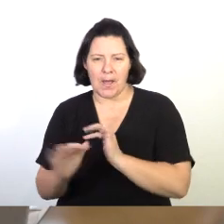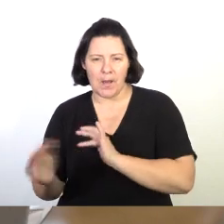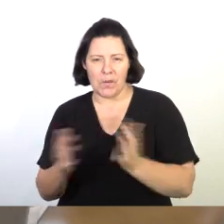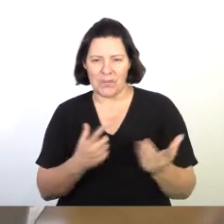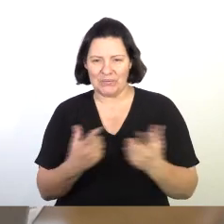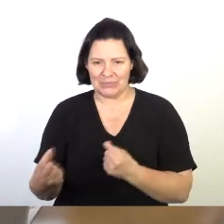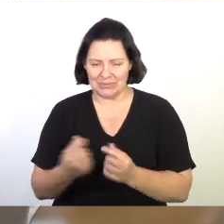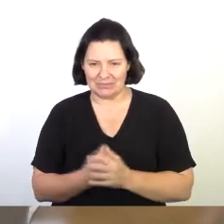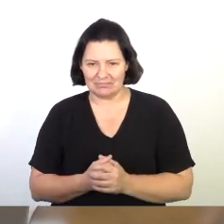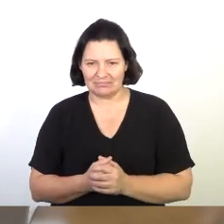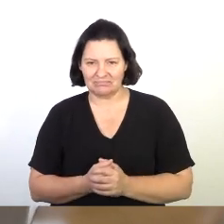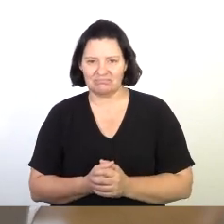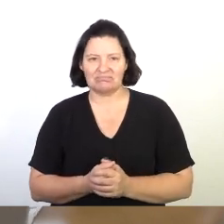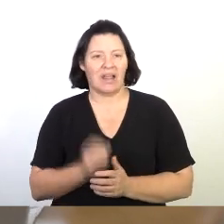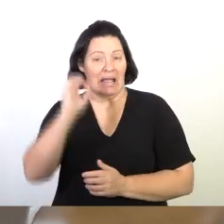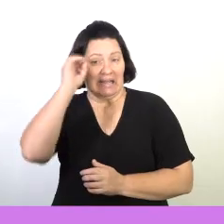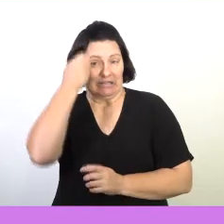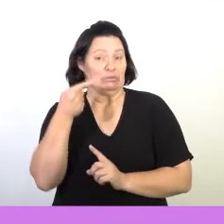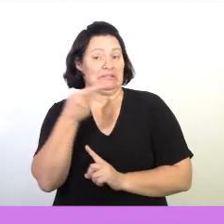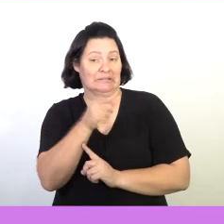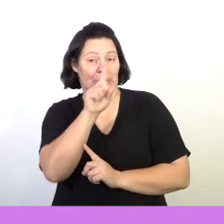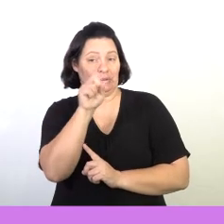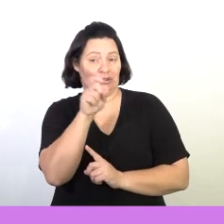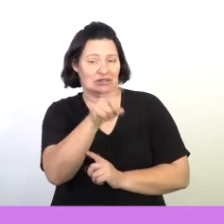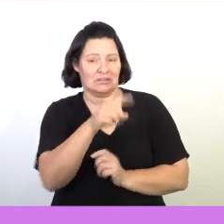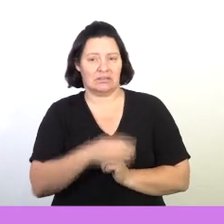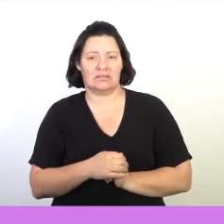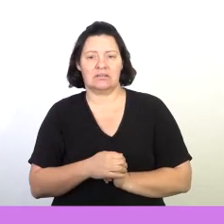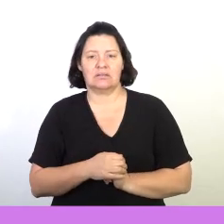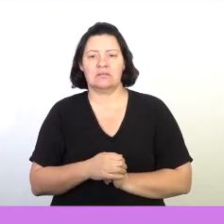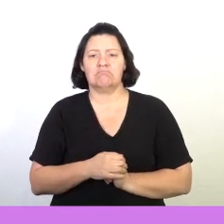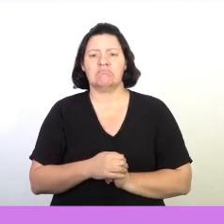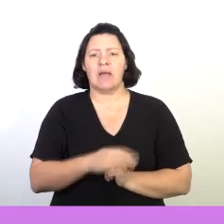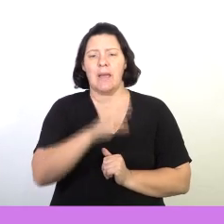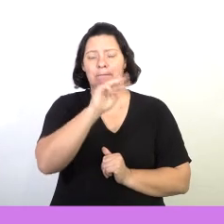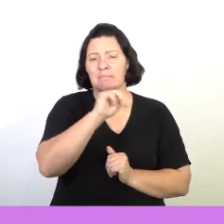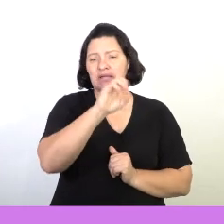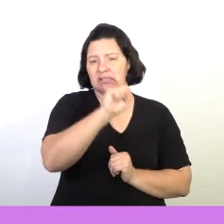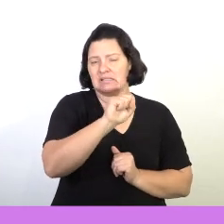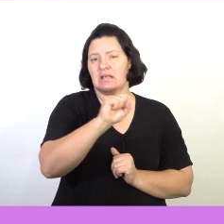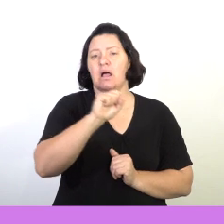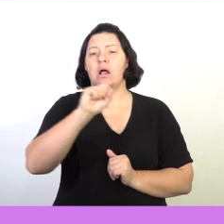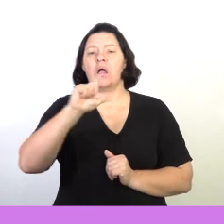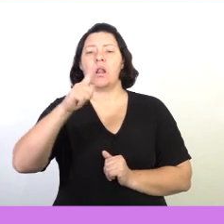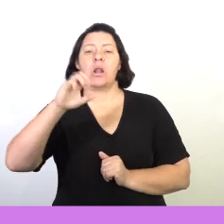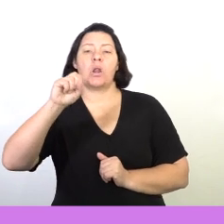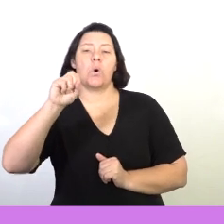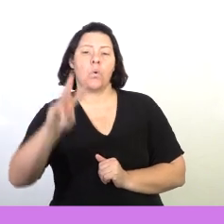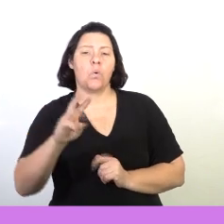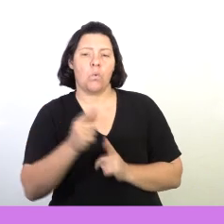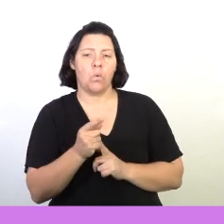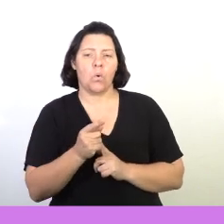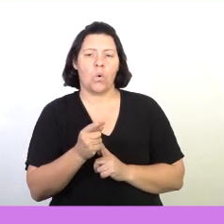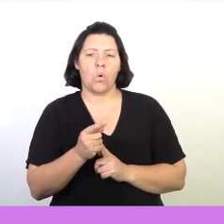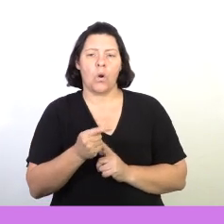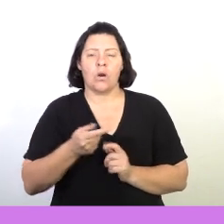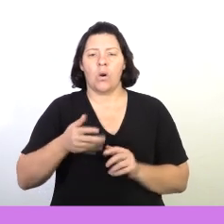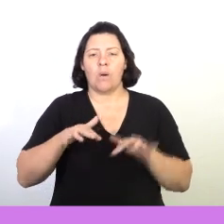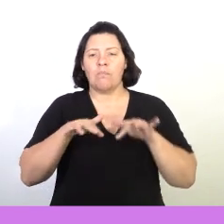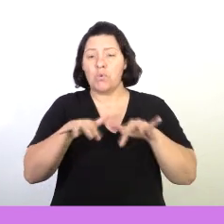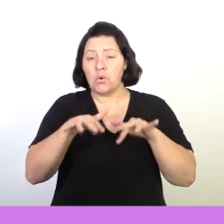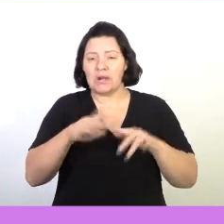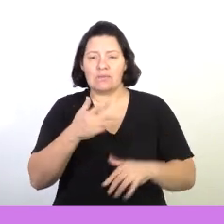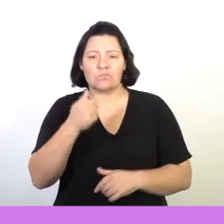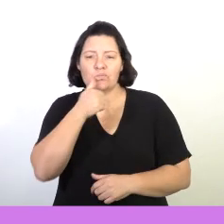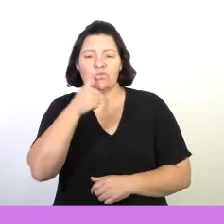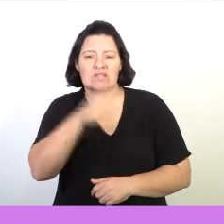do with this one. Here is another interesting one. Mrs. Lowe is baking her favorite pudding.